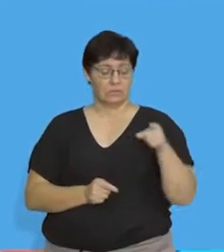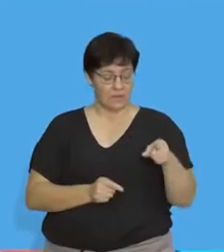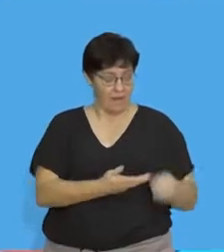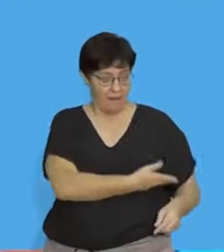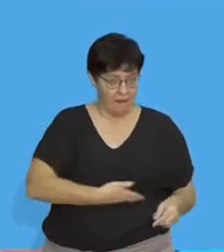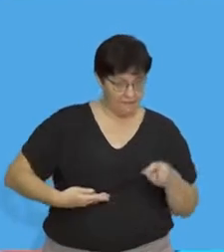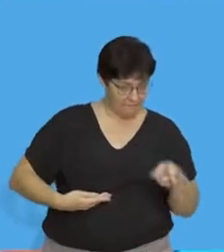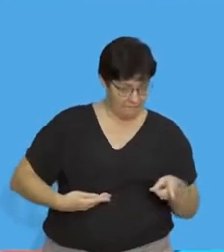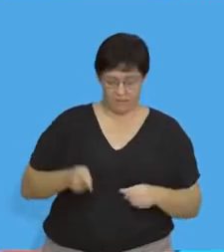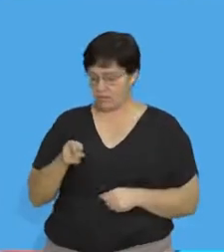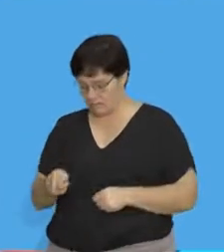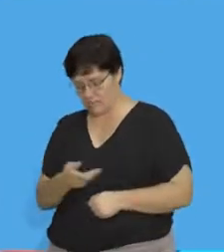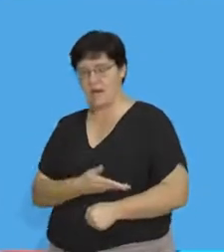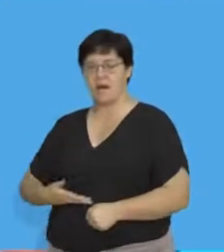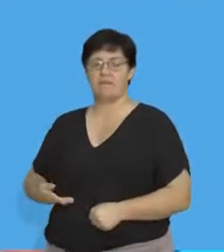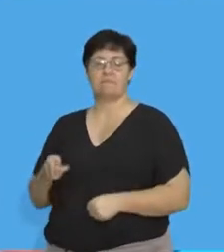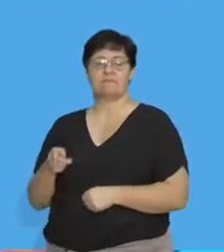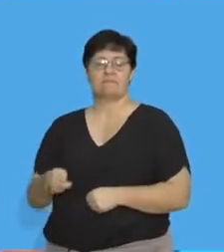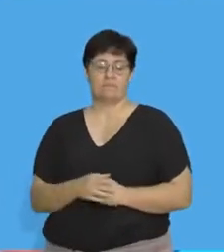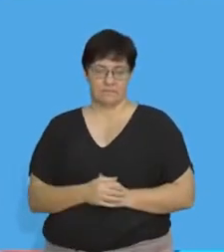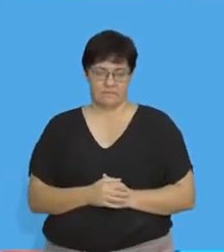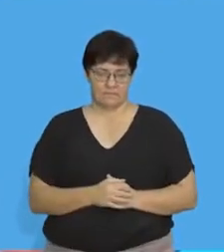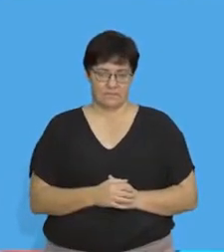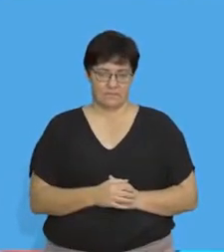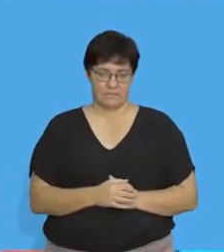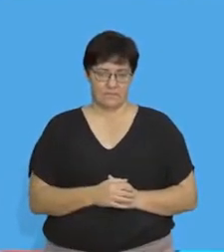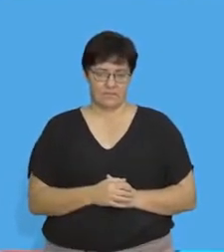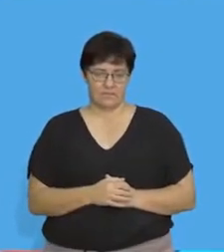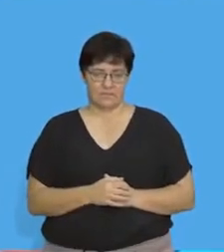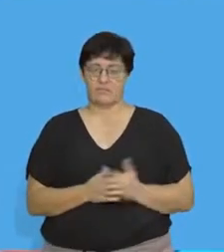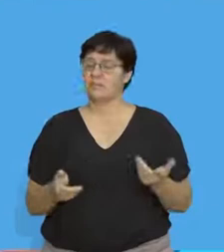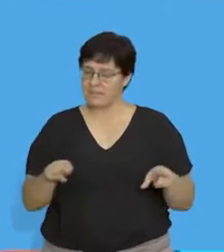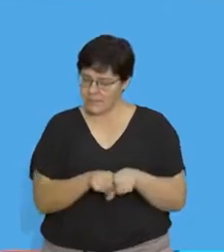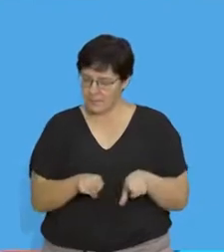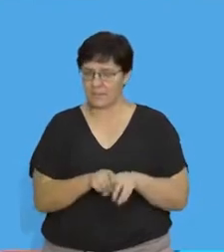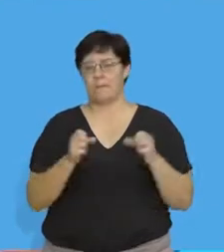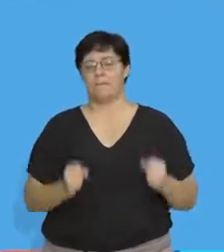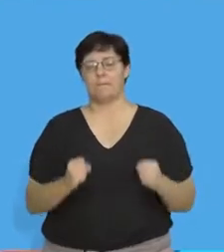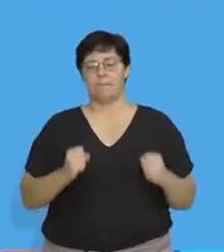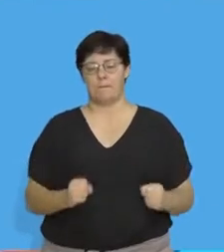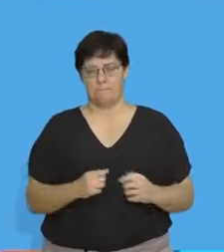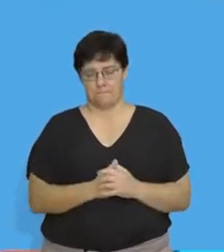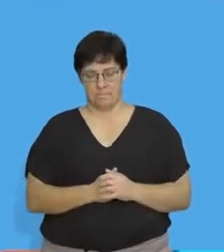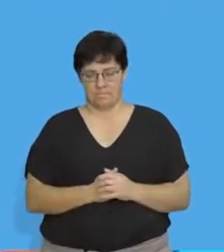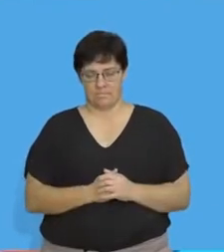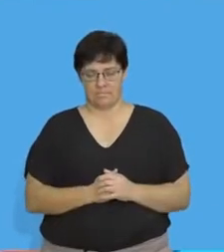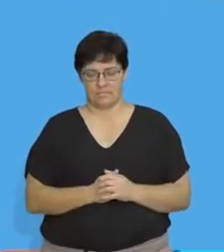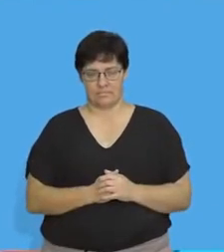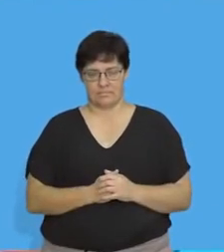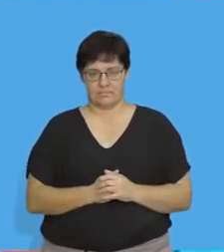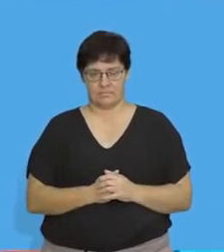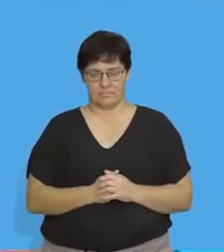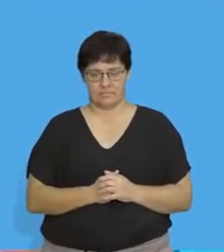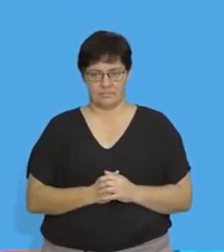one variable, that means we divide by 2. Then the other variable, the dependent variable, needs to change, and it will